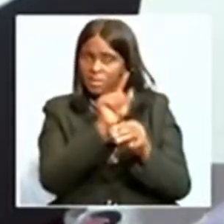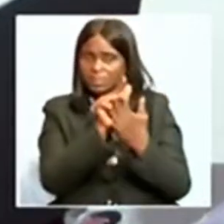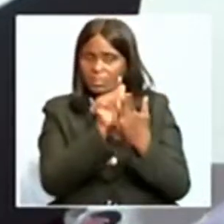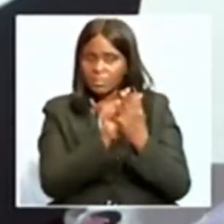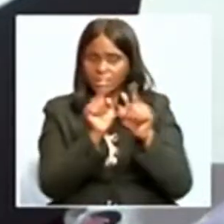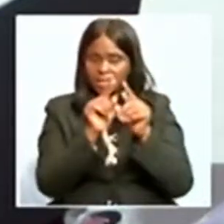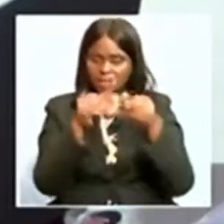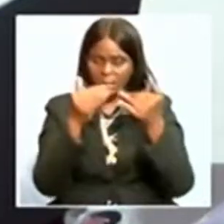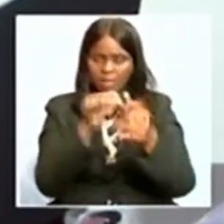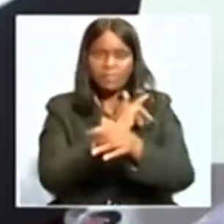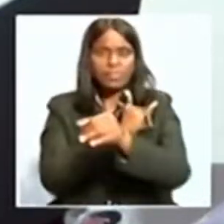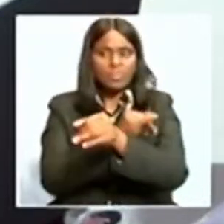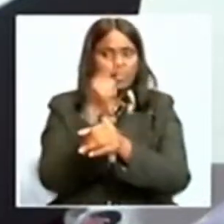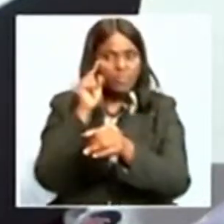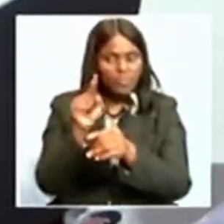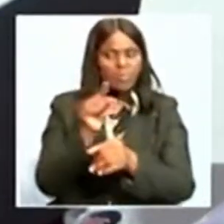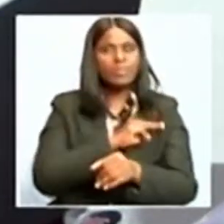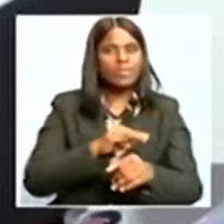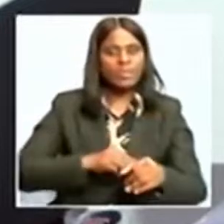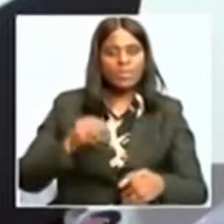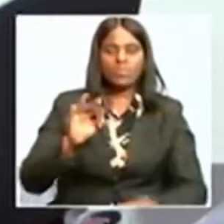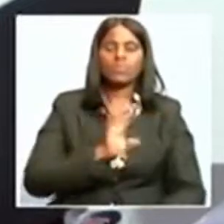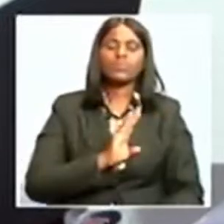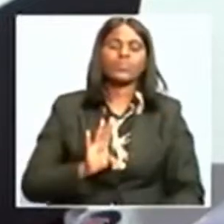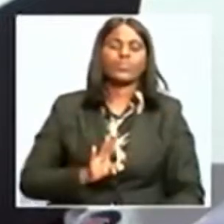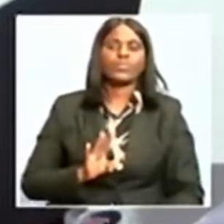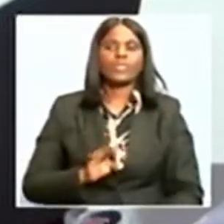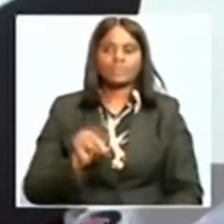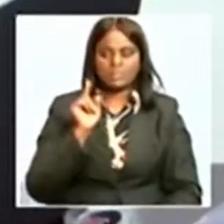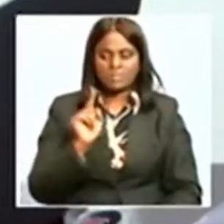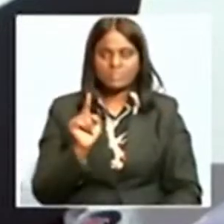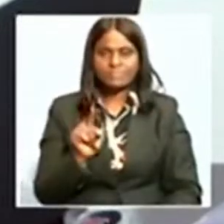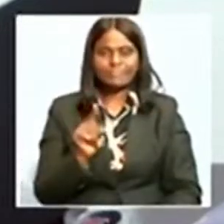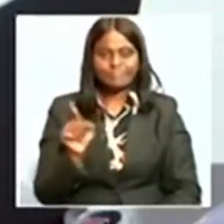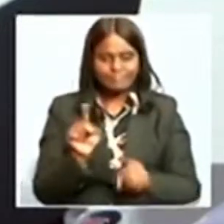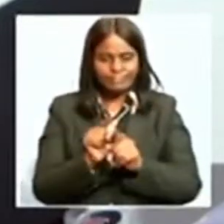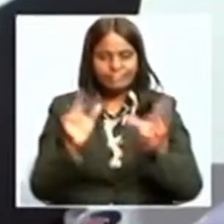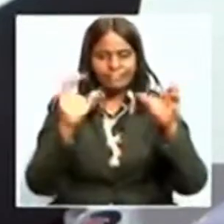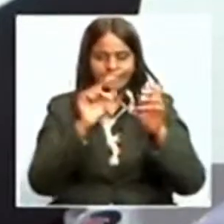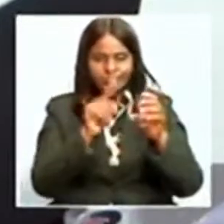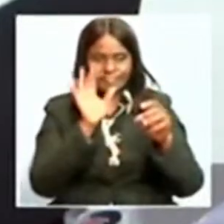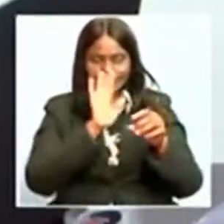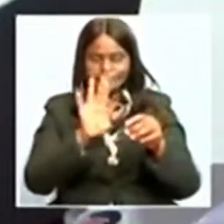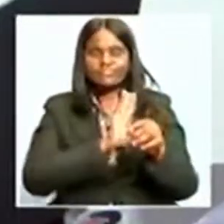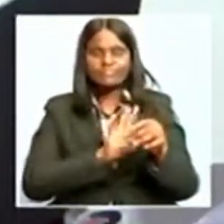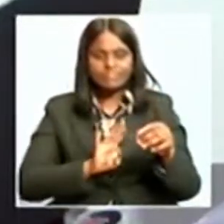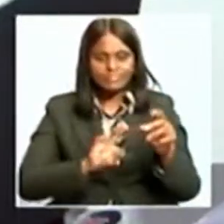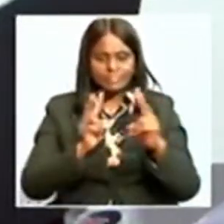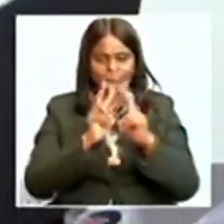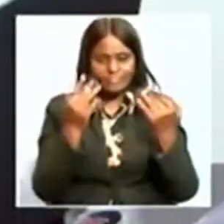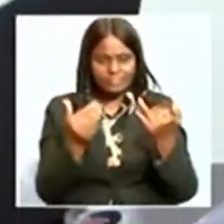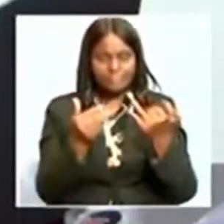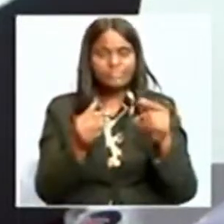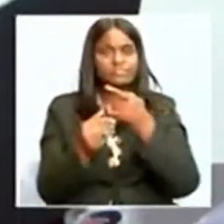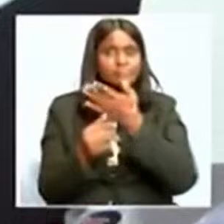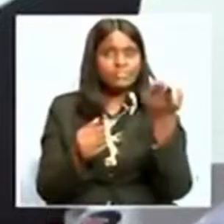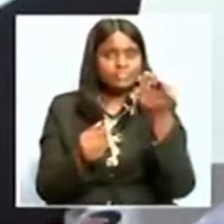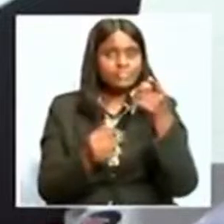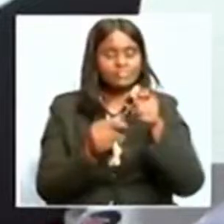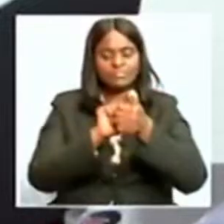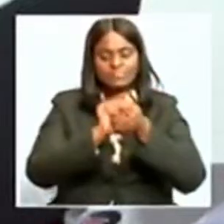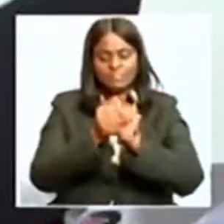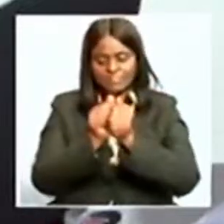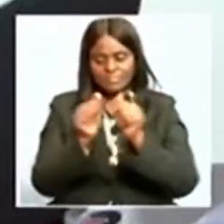it provides immunity for members of the board and members of the committees of the board. So this